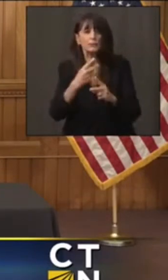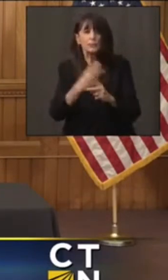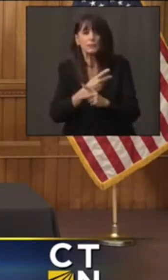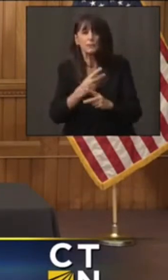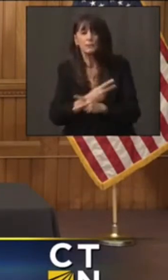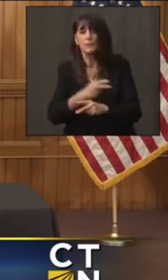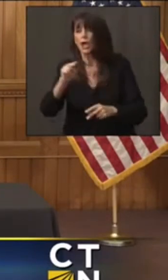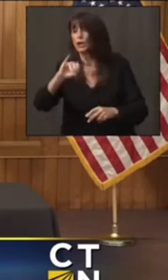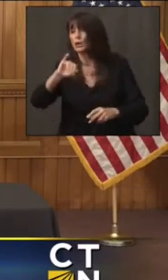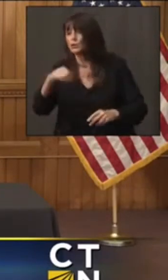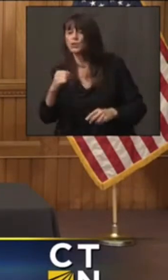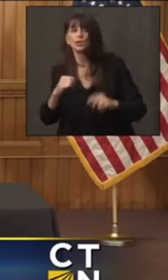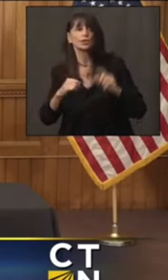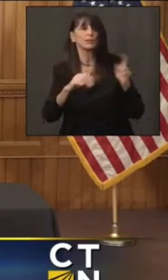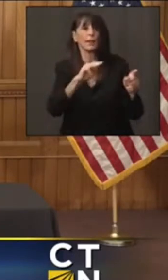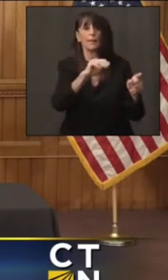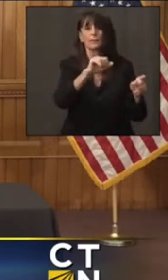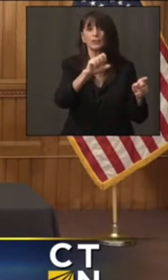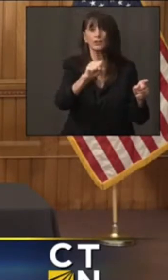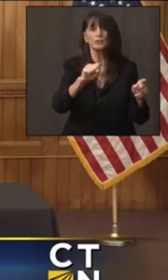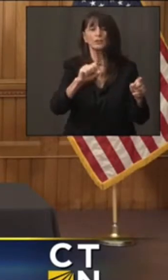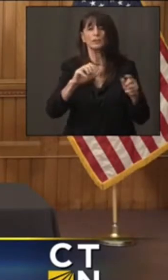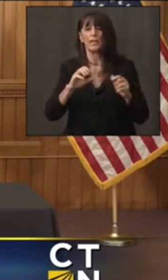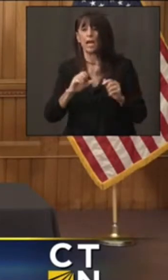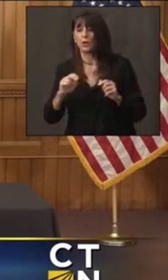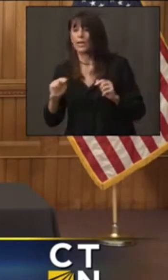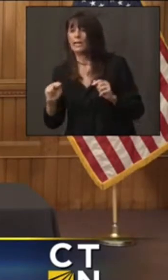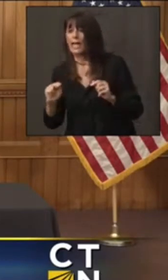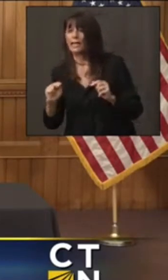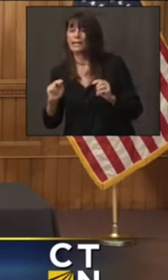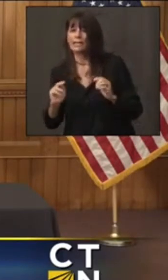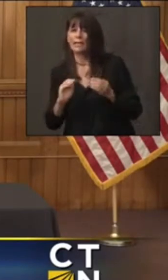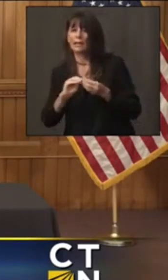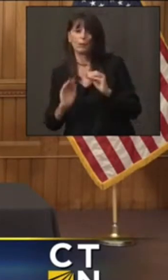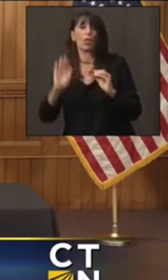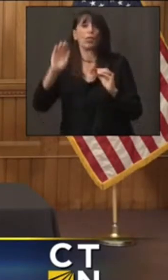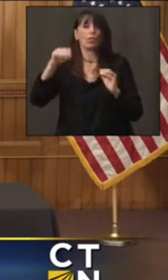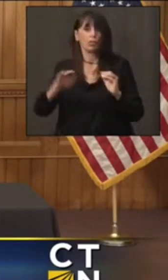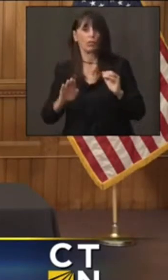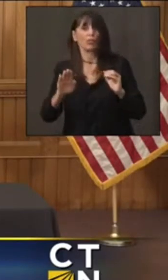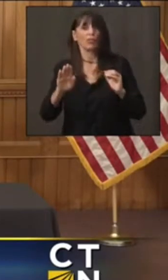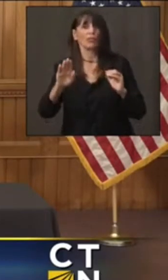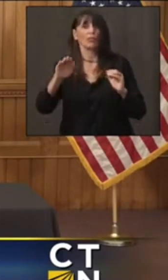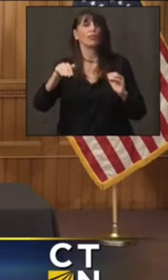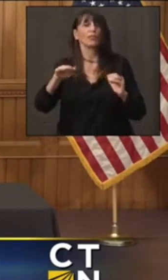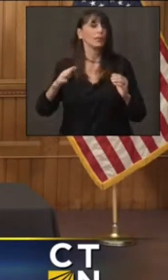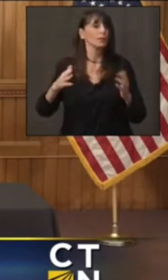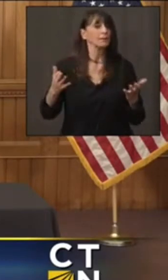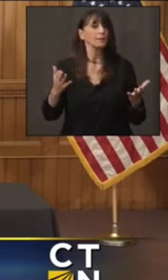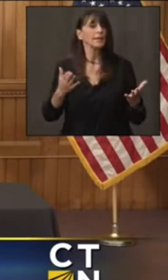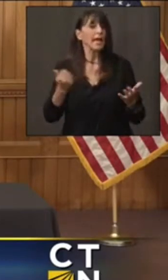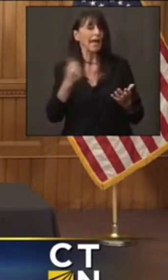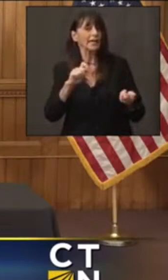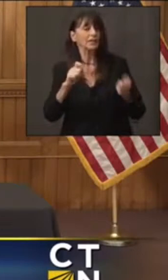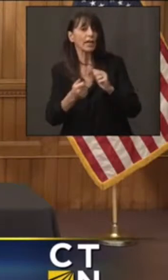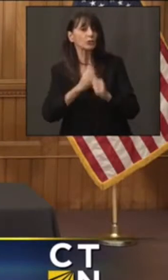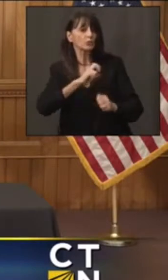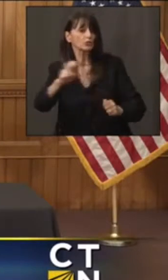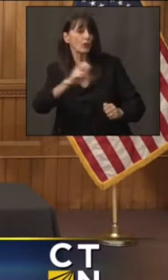to the benchmark and Connecticut has been bouncing around as well with numbers? Are there any specific changes being